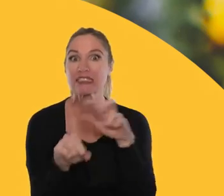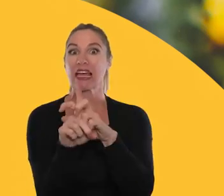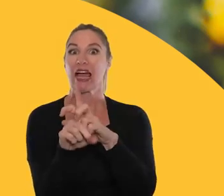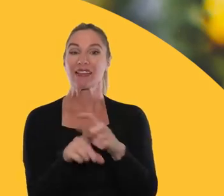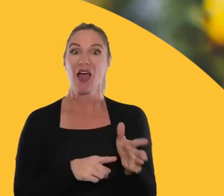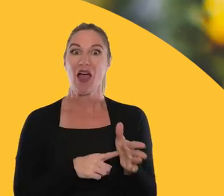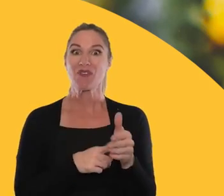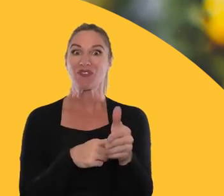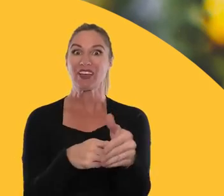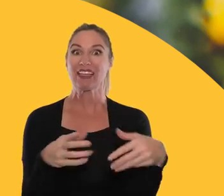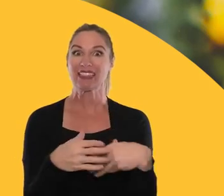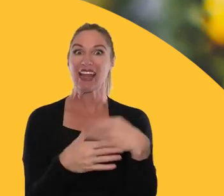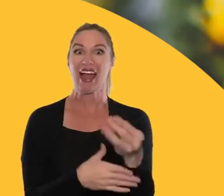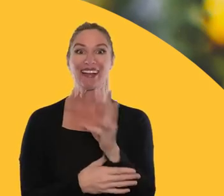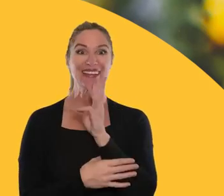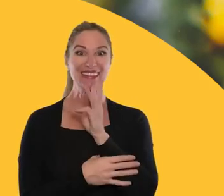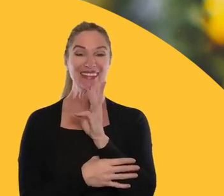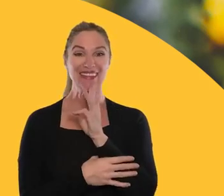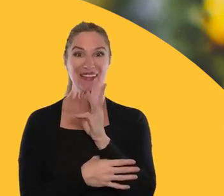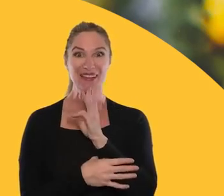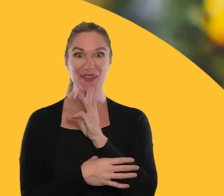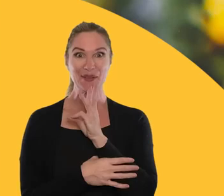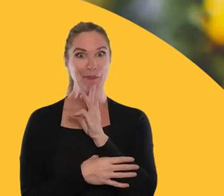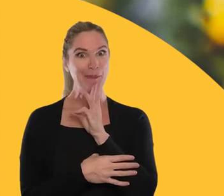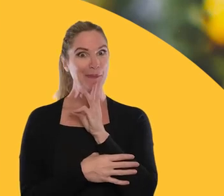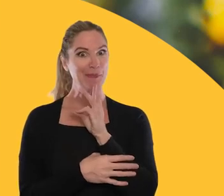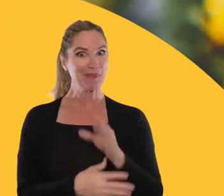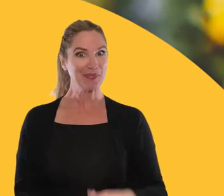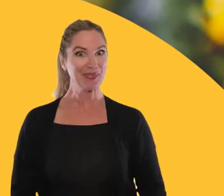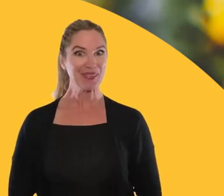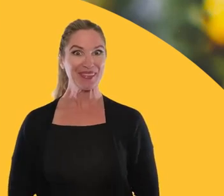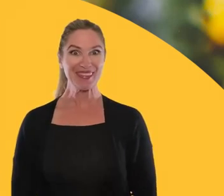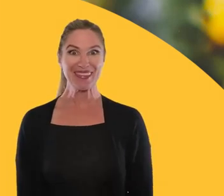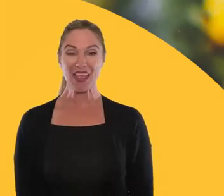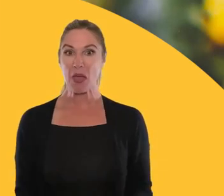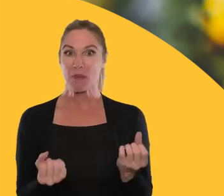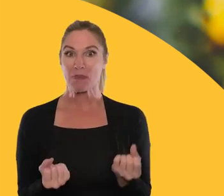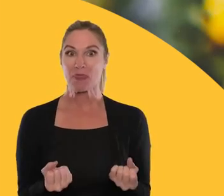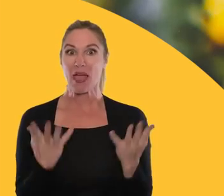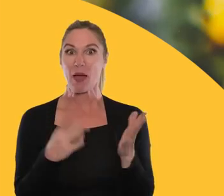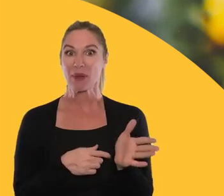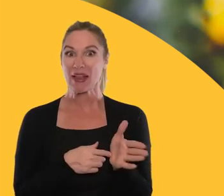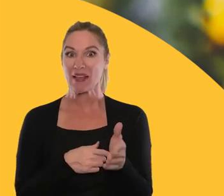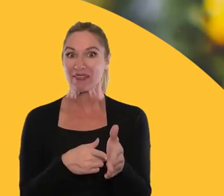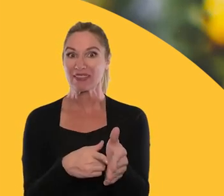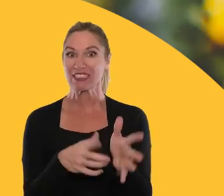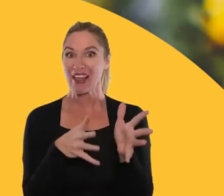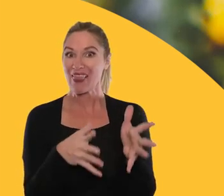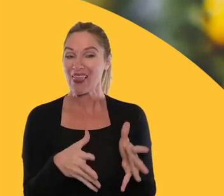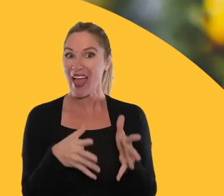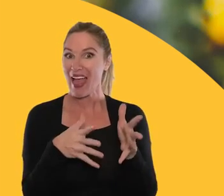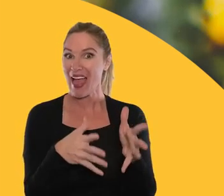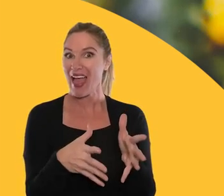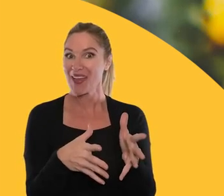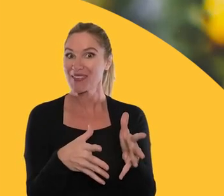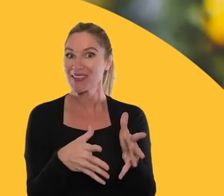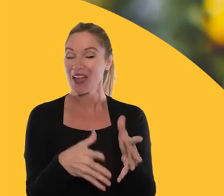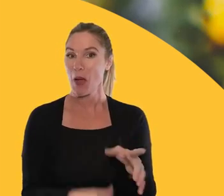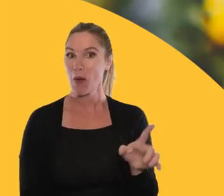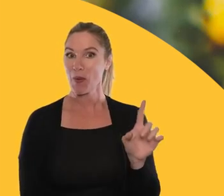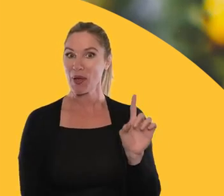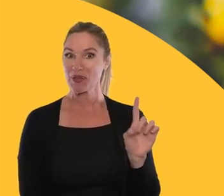and snaps the fish right out of the sea. How many fish do we have left?